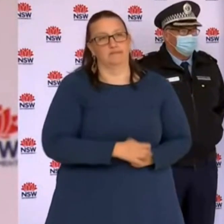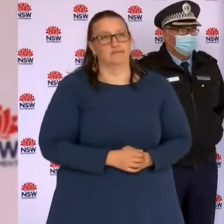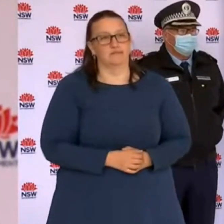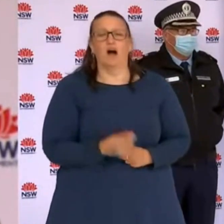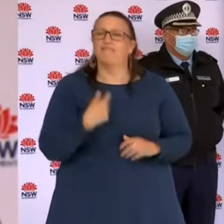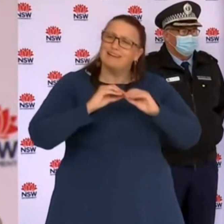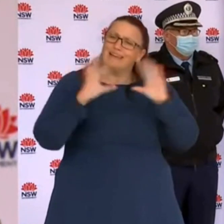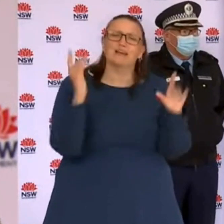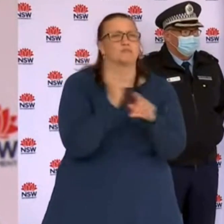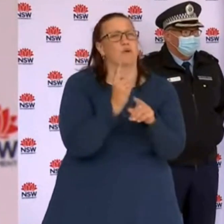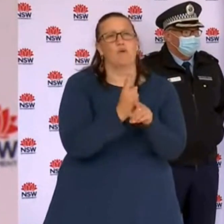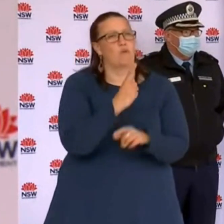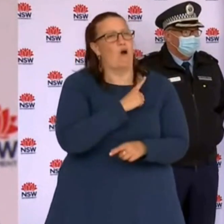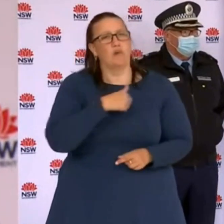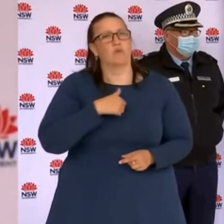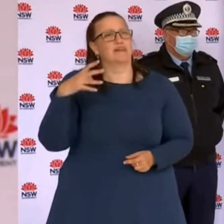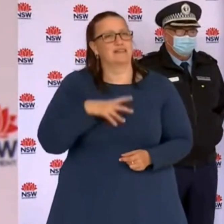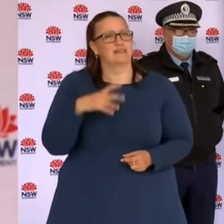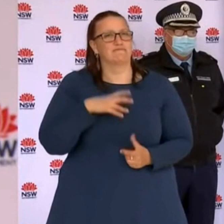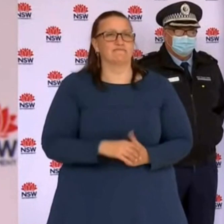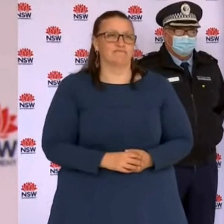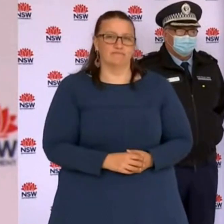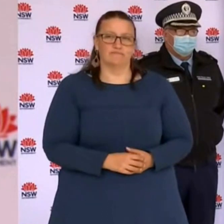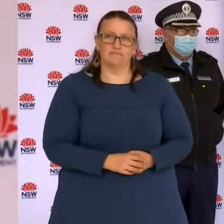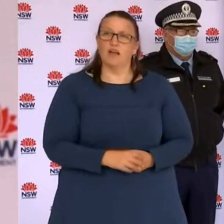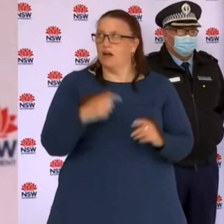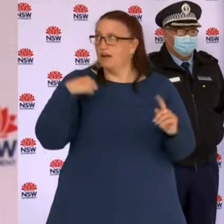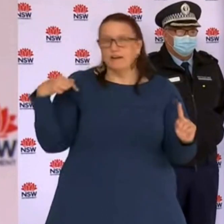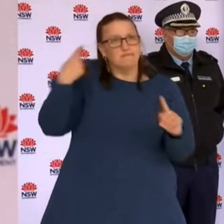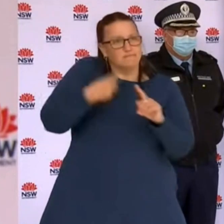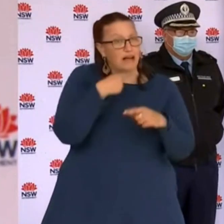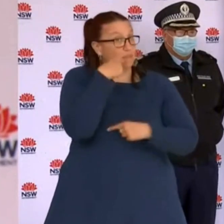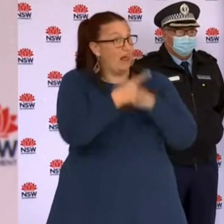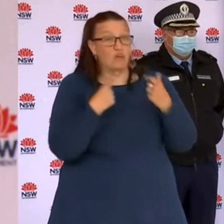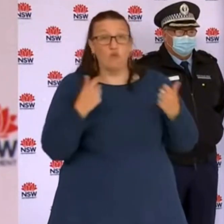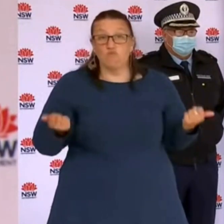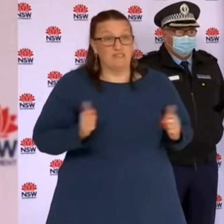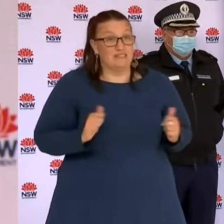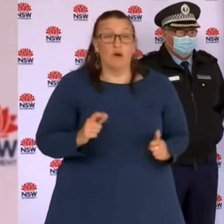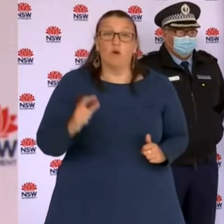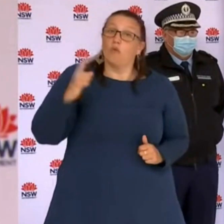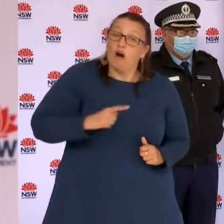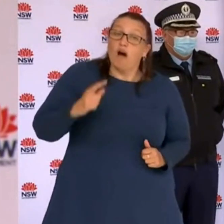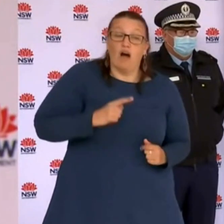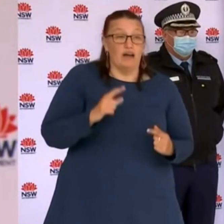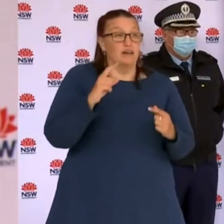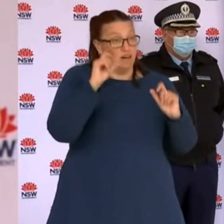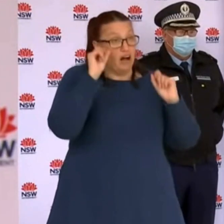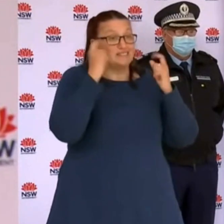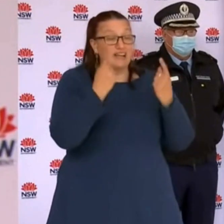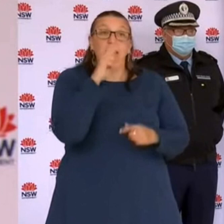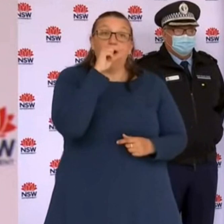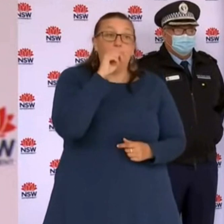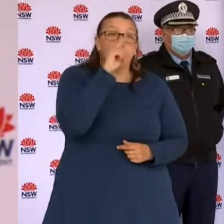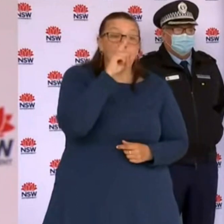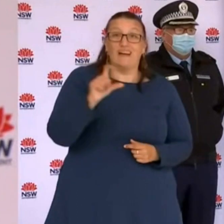I've certainly talked to you about my understanding of the importance of the impacts on young people,